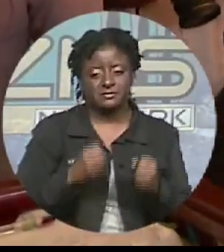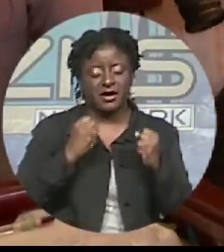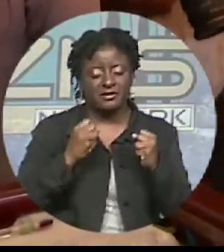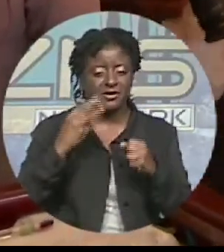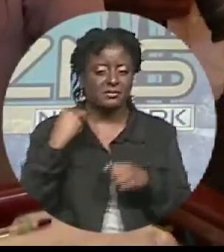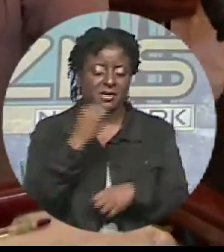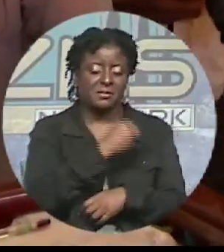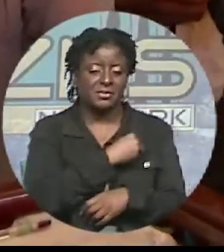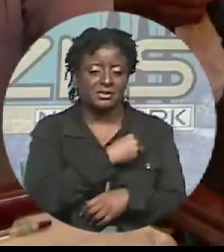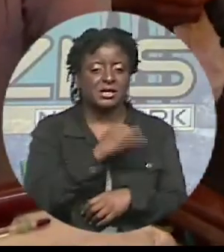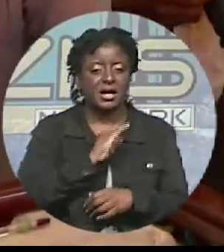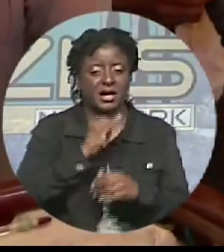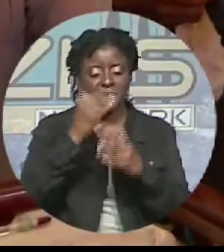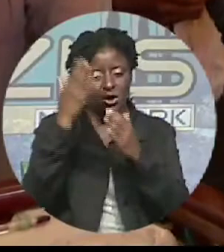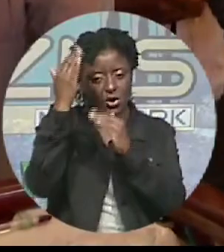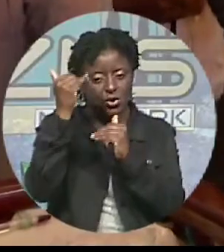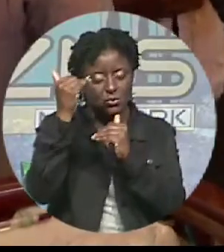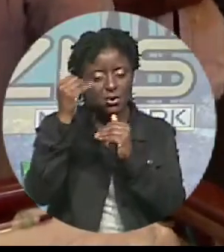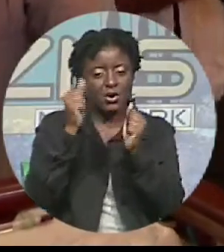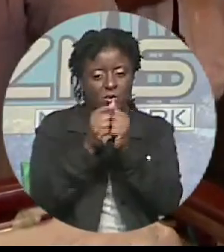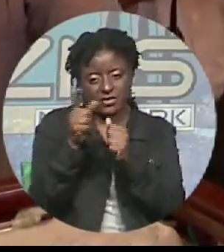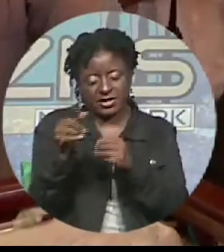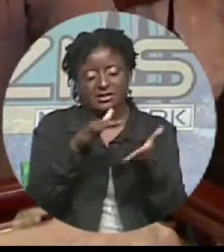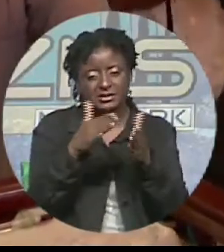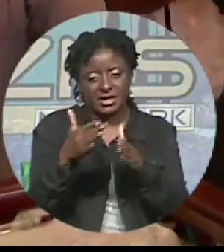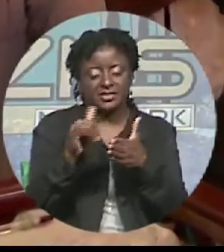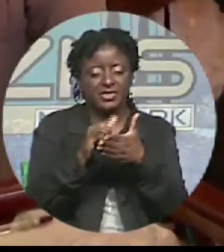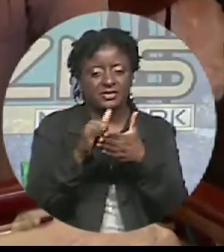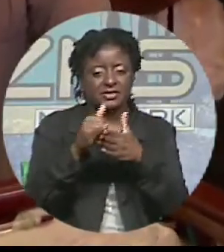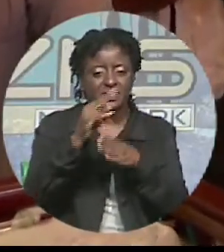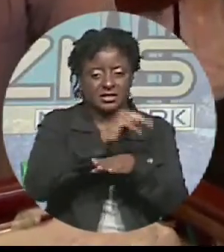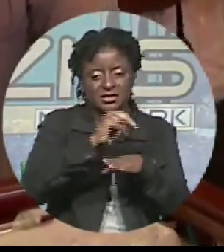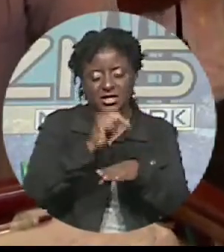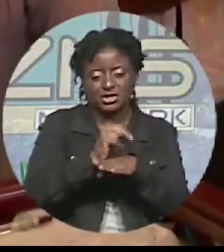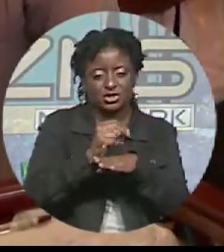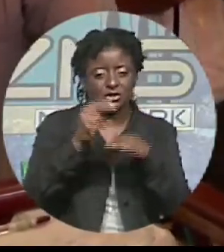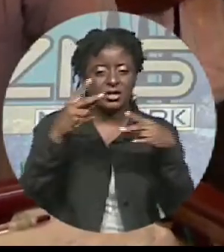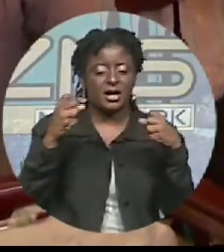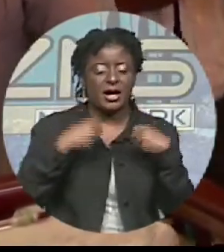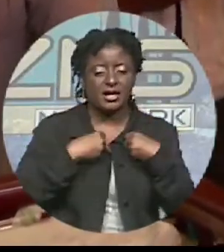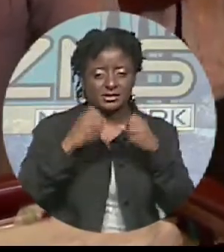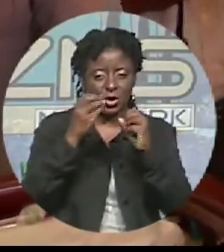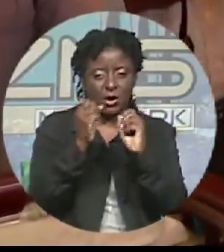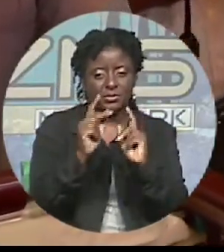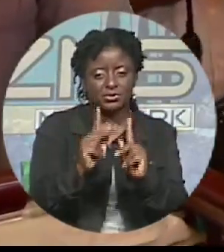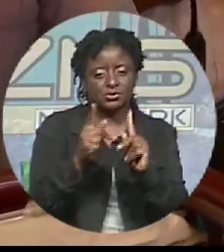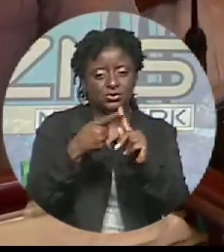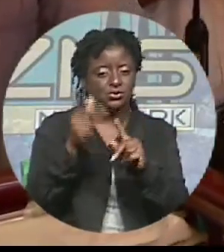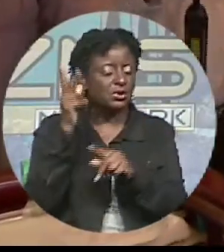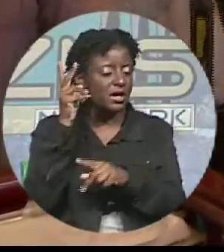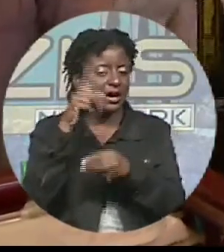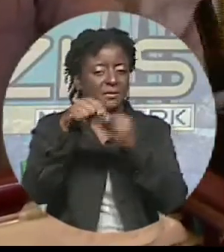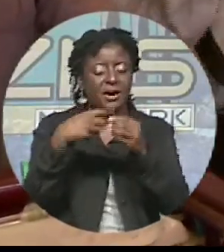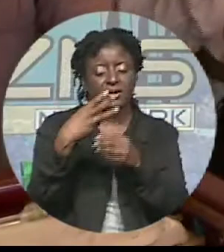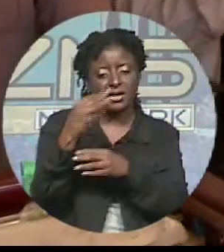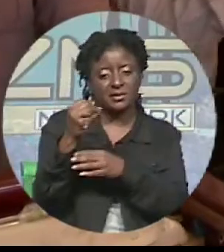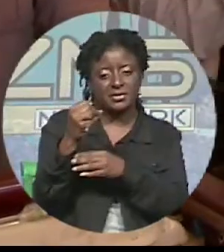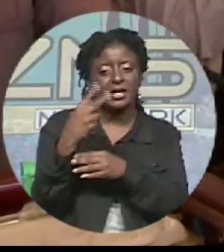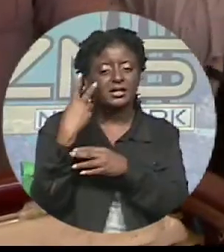will have an opportunity to hear about him and to see the defining role he